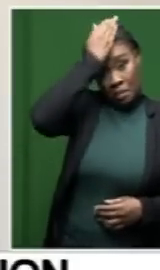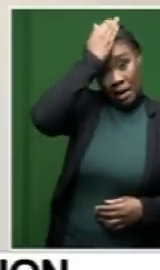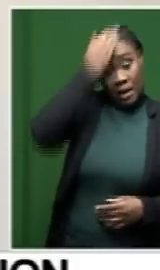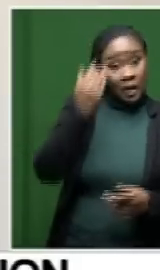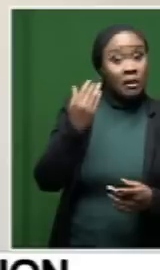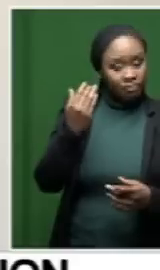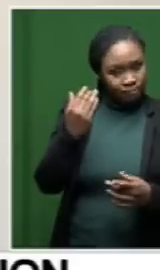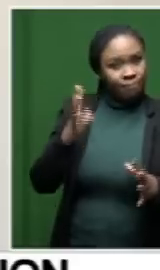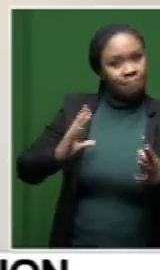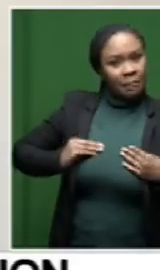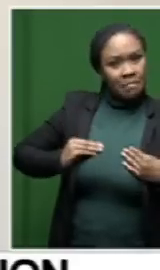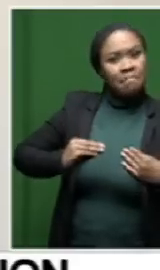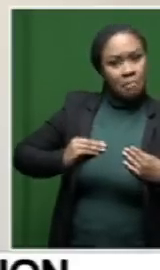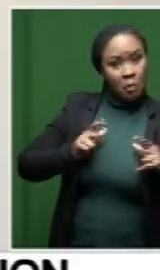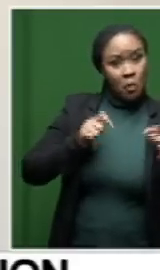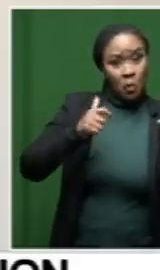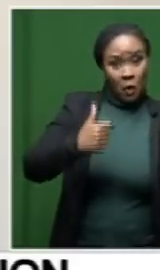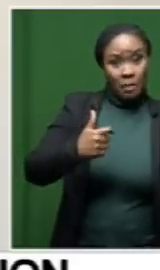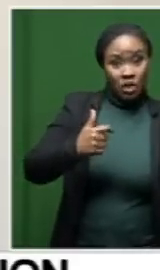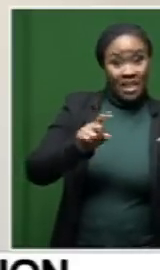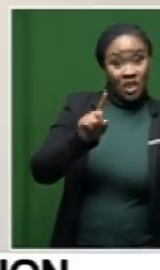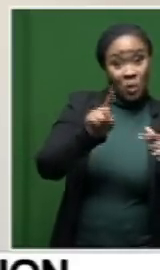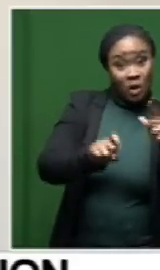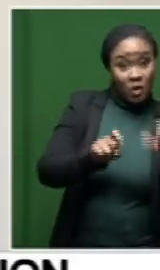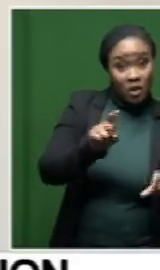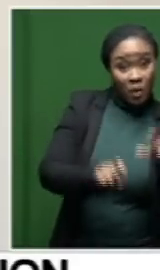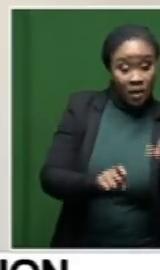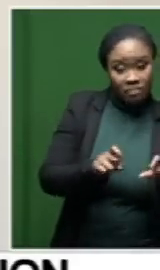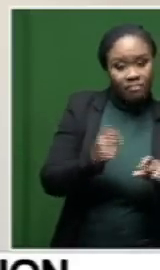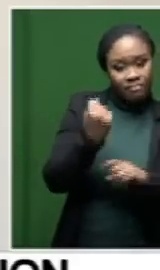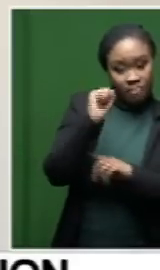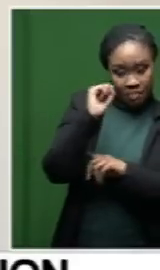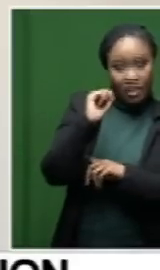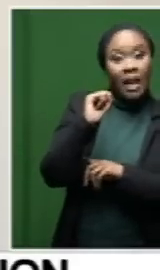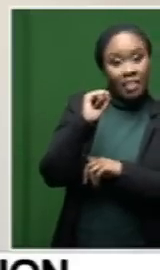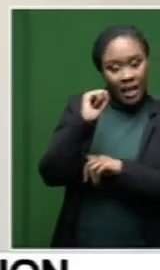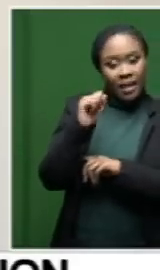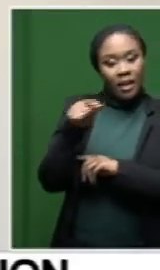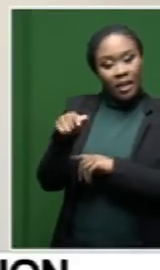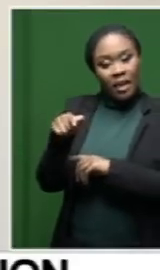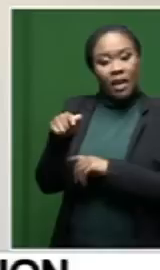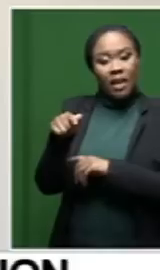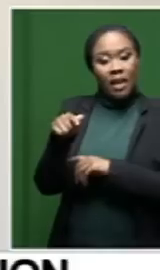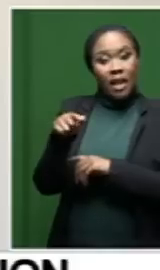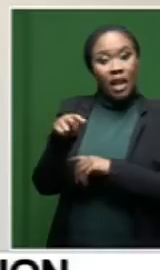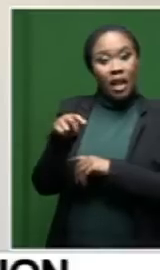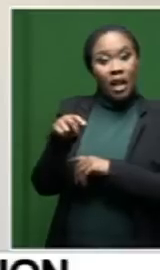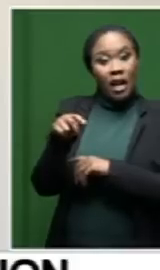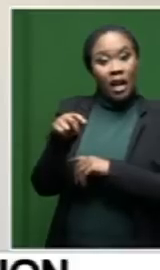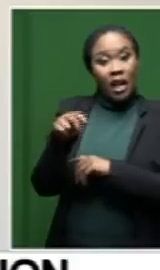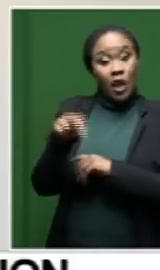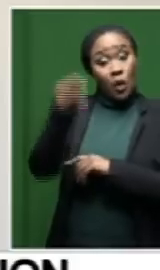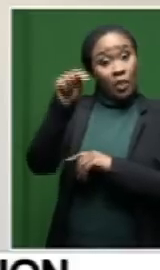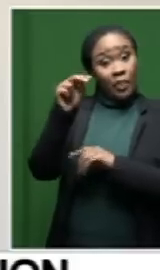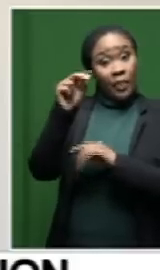and basically refused to appoint the Commission of Inquiry. The matter was settled in the North Gauteng High Court when